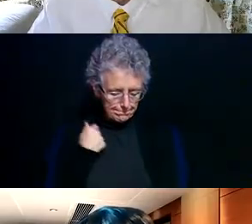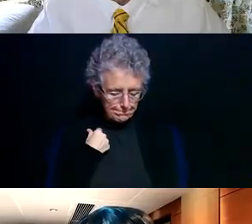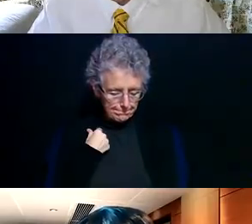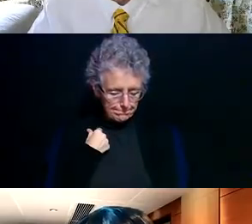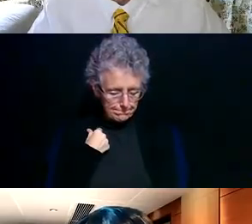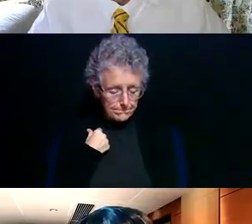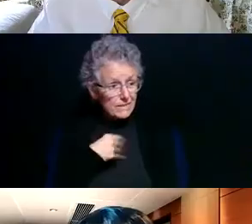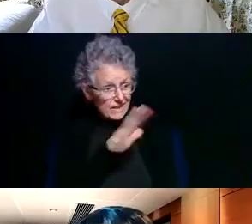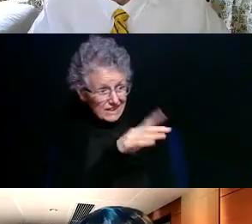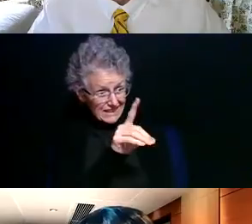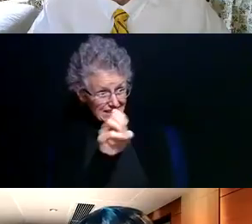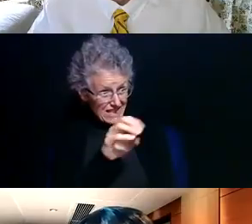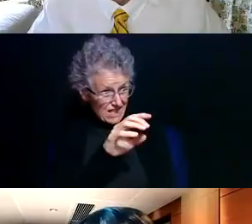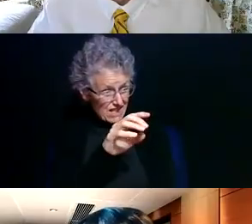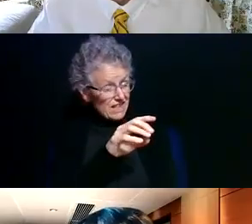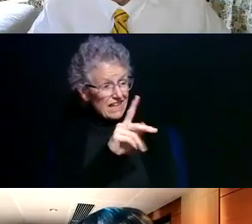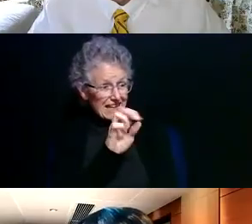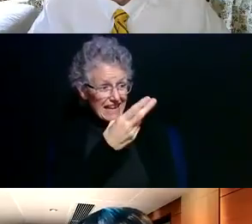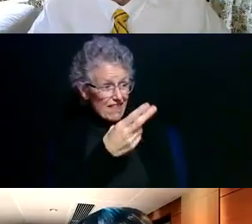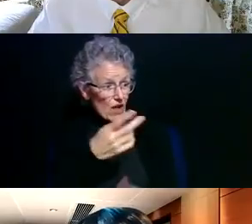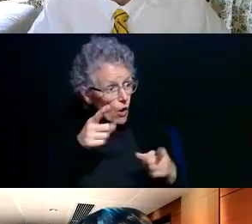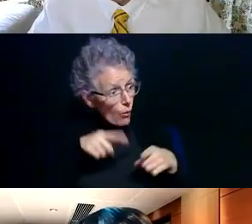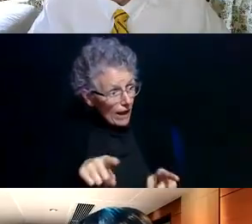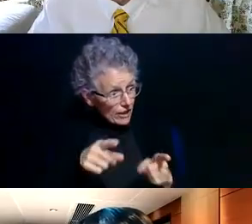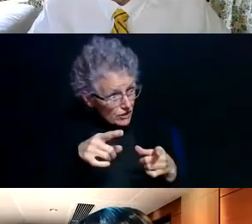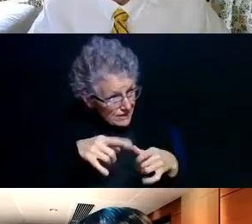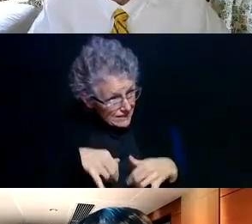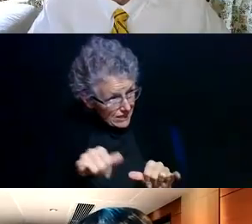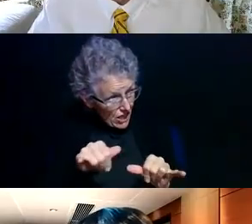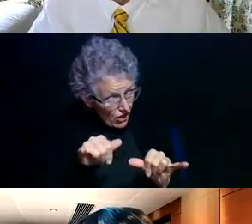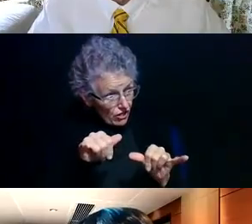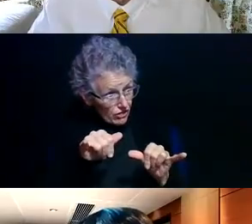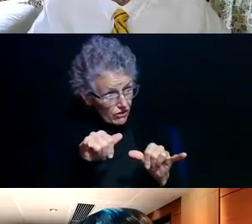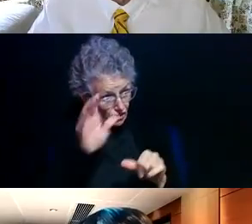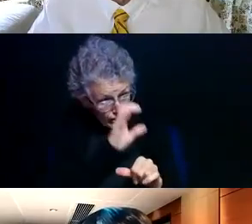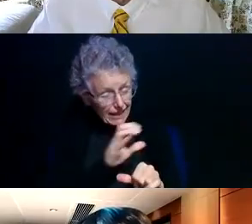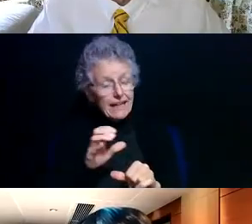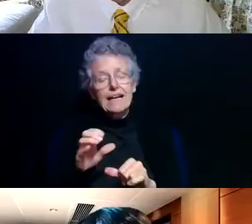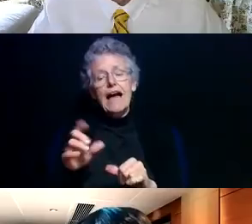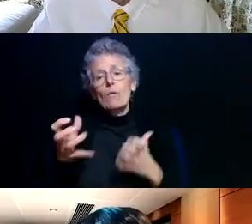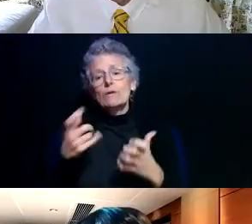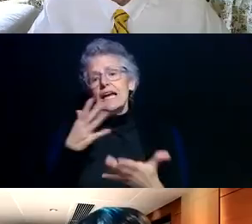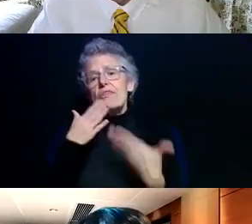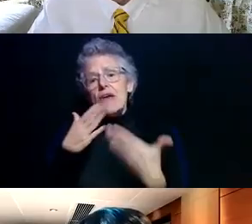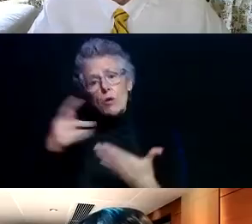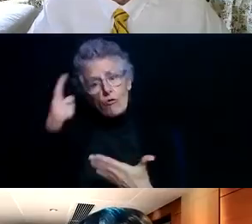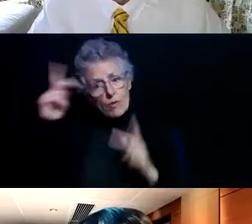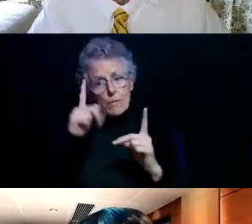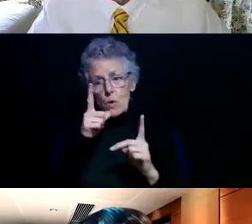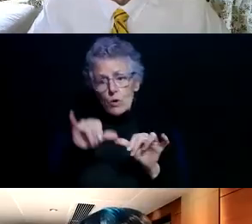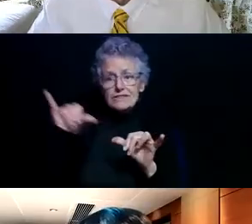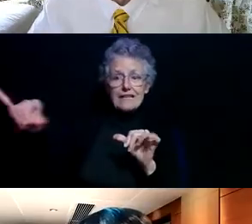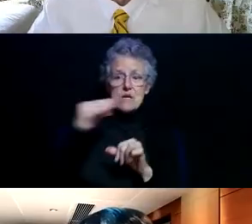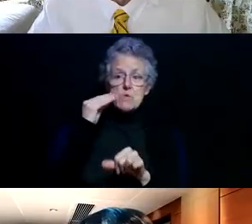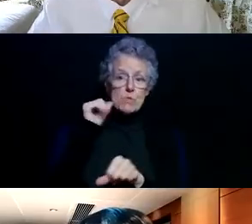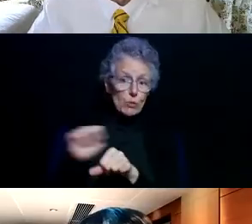And Keith, while you're looking, can I just say thank you to all of those who are working from home. It can be difficult, and thank you to